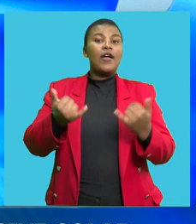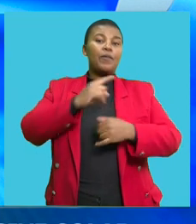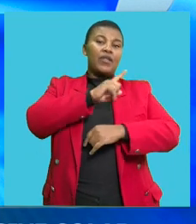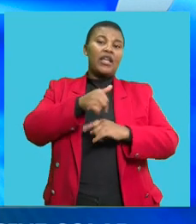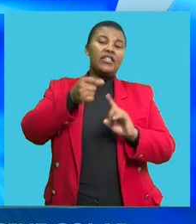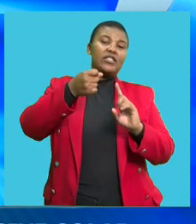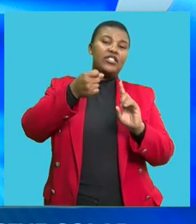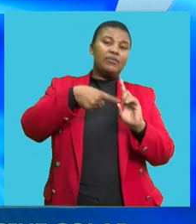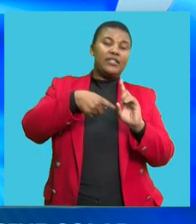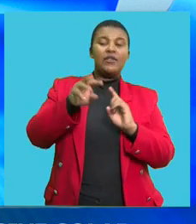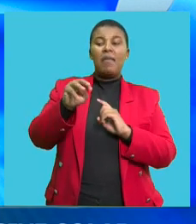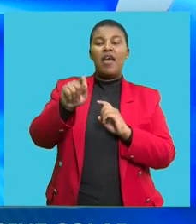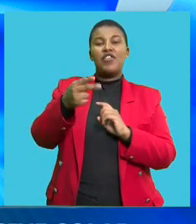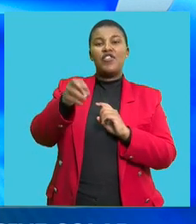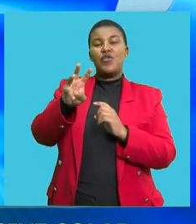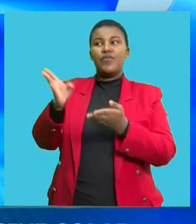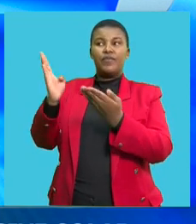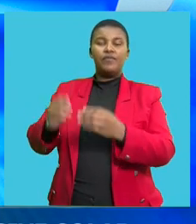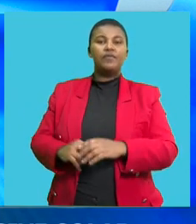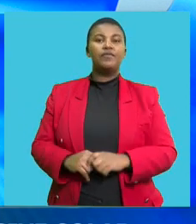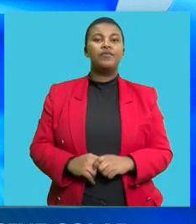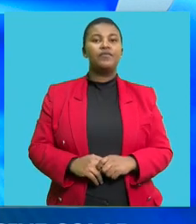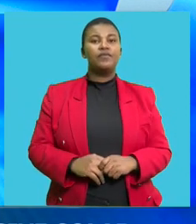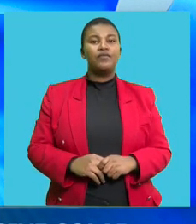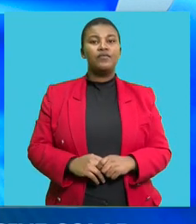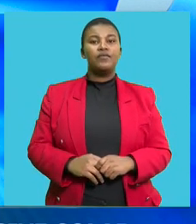Matthew Cruz shares his sentiment.